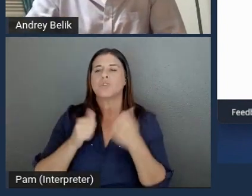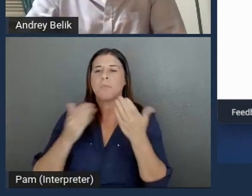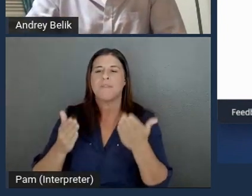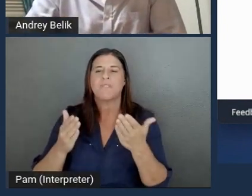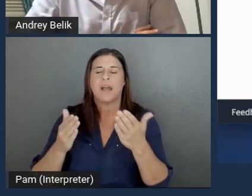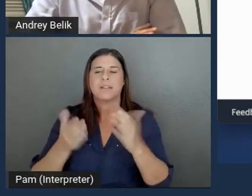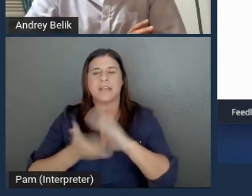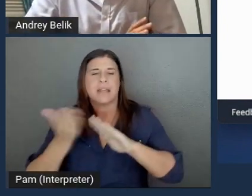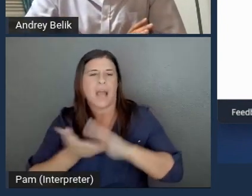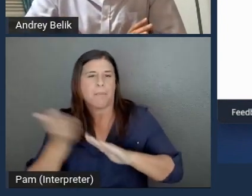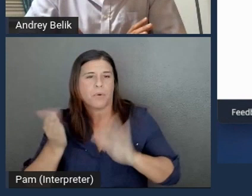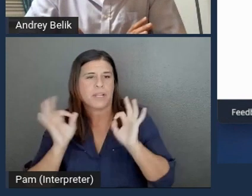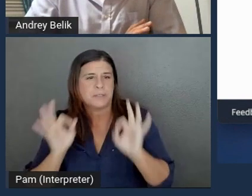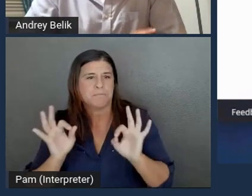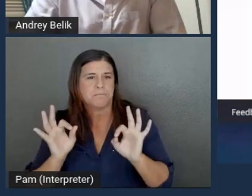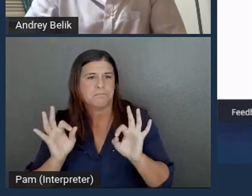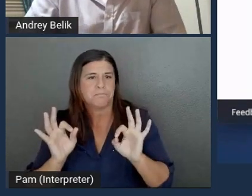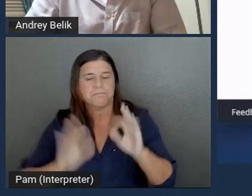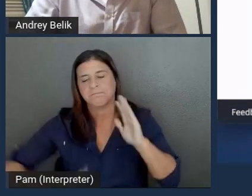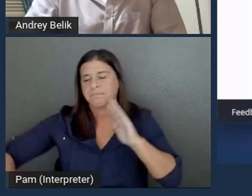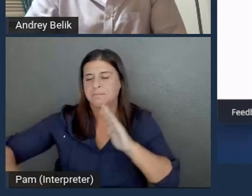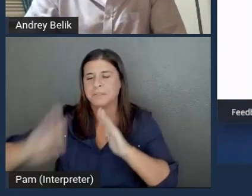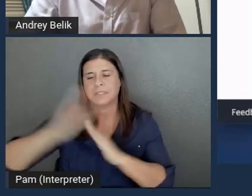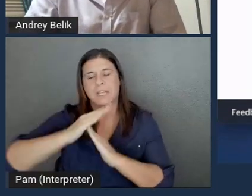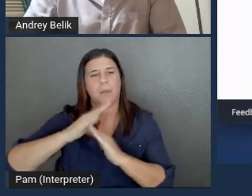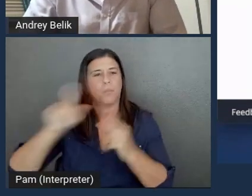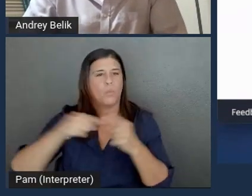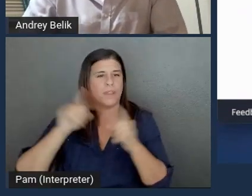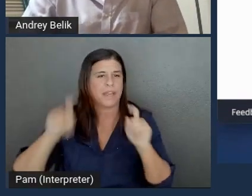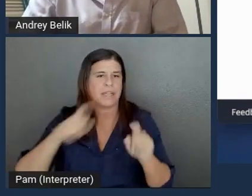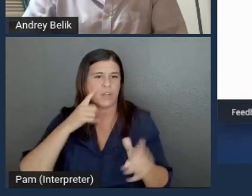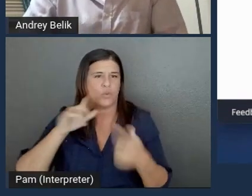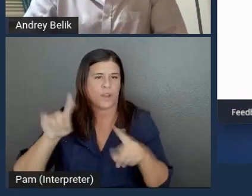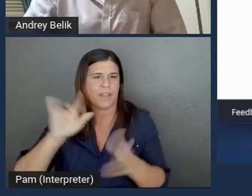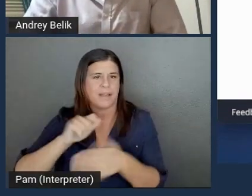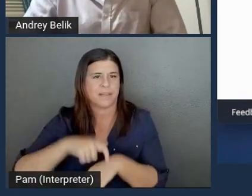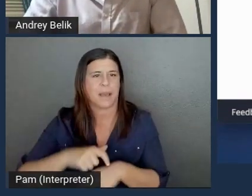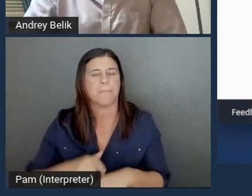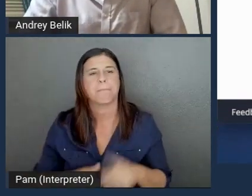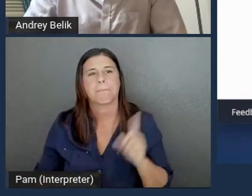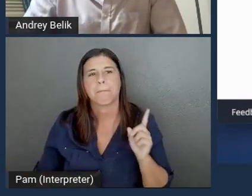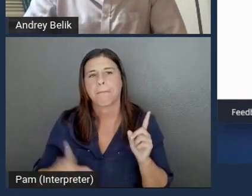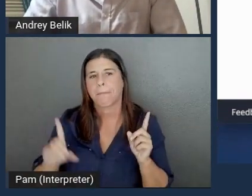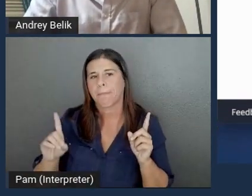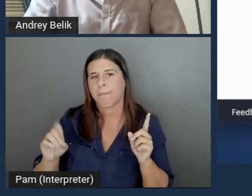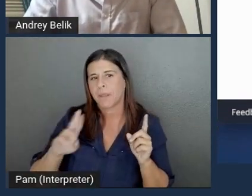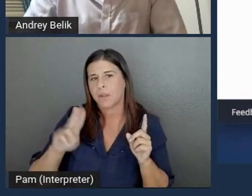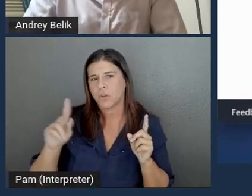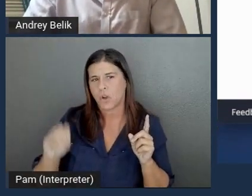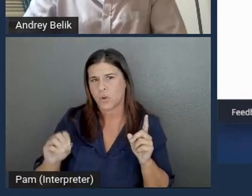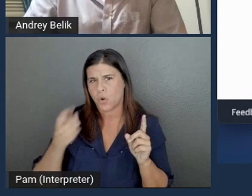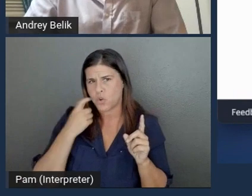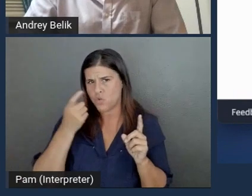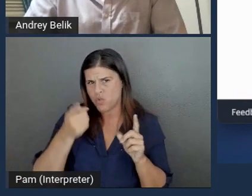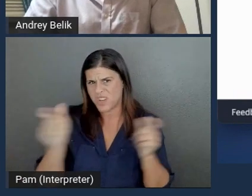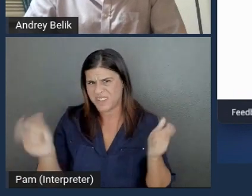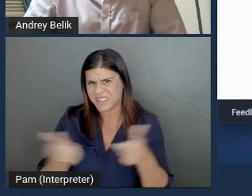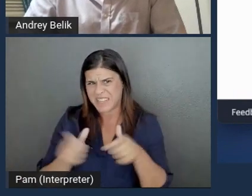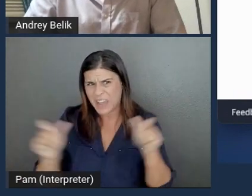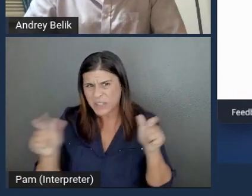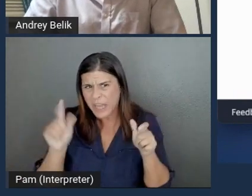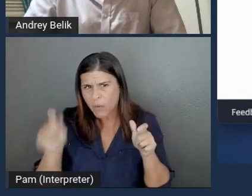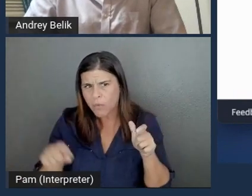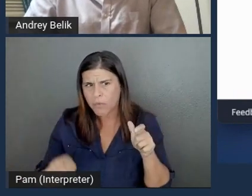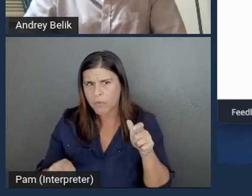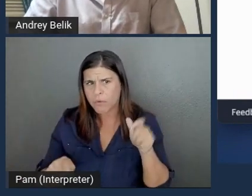operates optimally at any given time. Was this the one you just scaled out, or this was the old one? Oh, that was